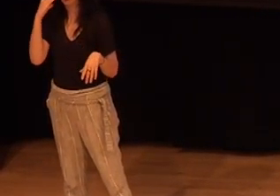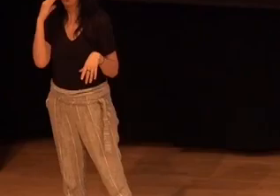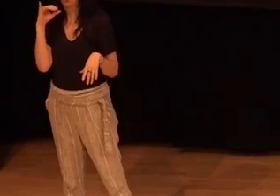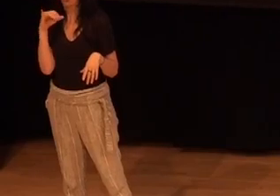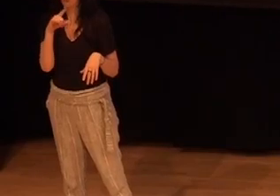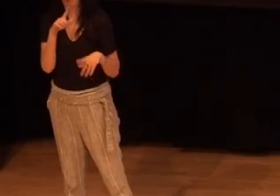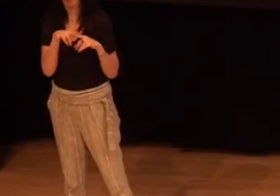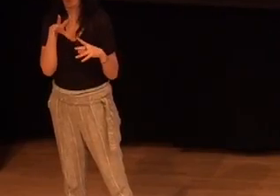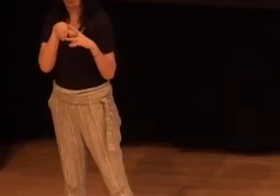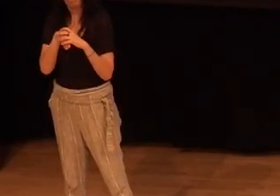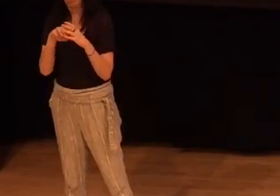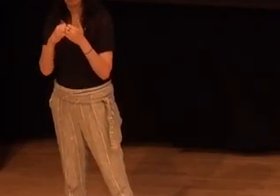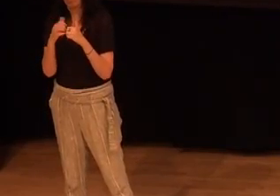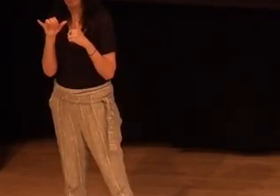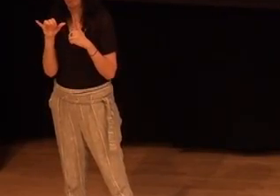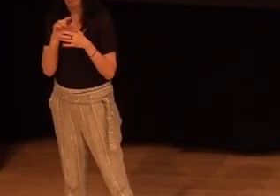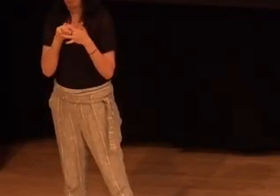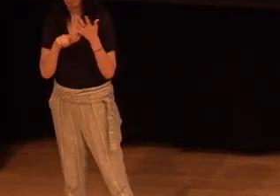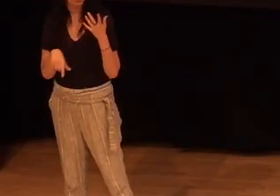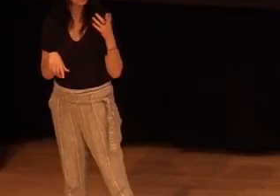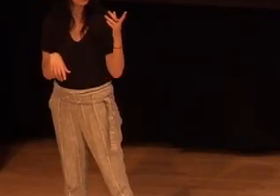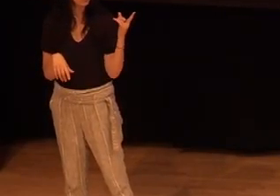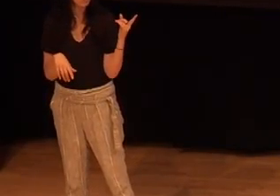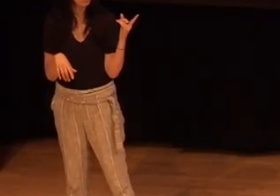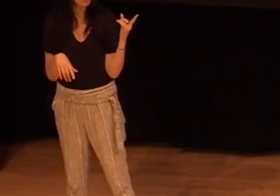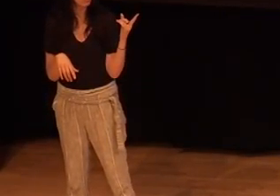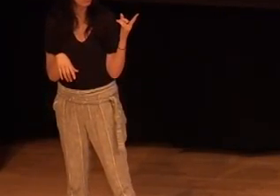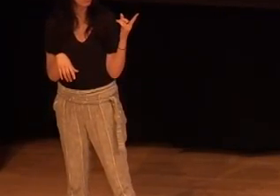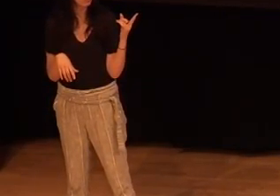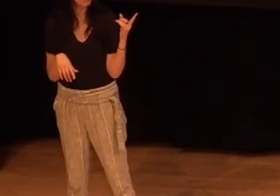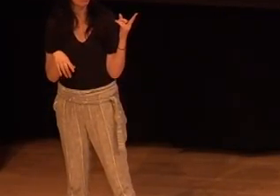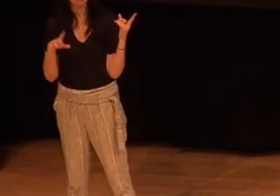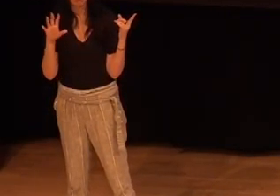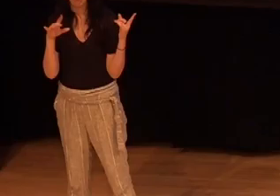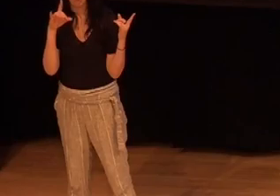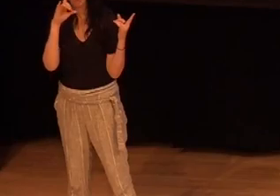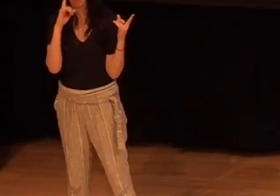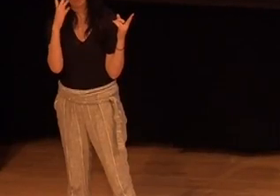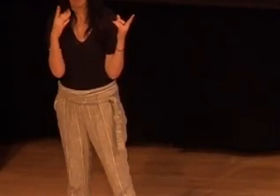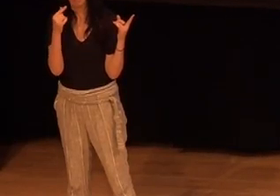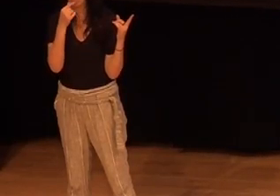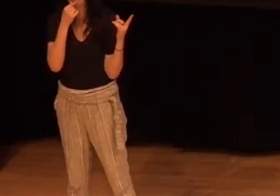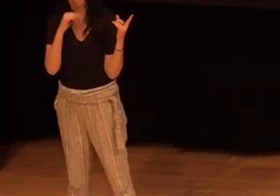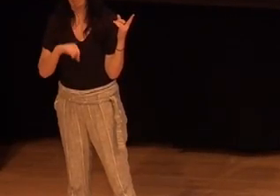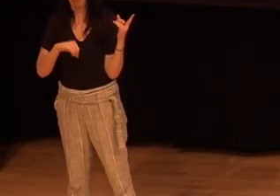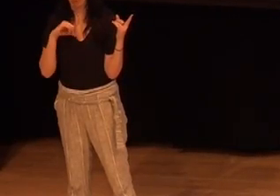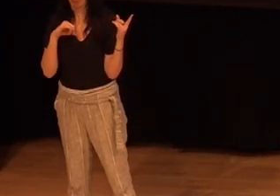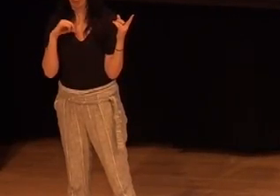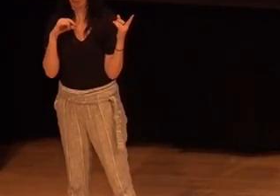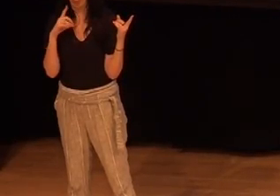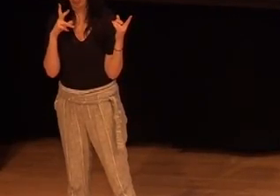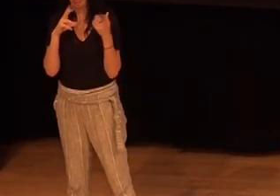to the movement. So I think that one of the things that the Gay Pride Parade helped